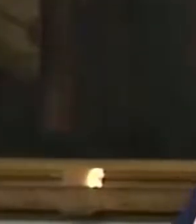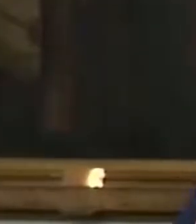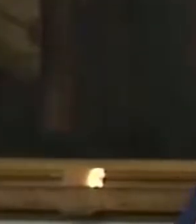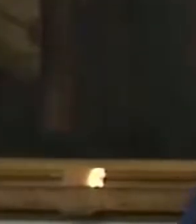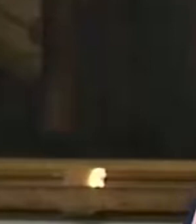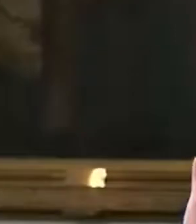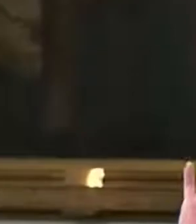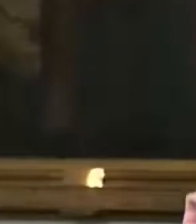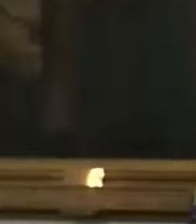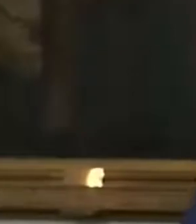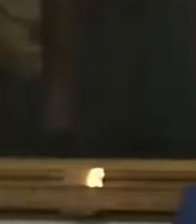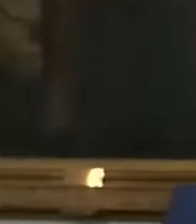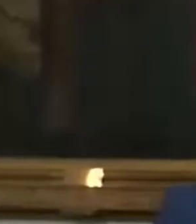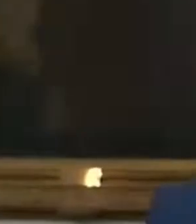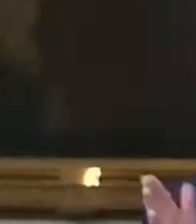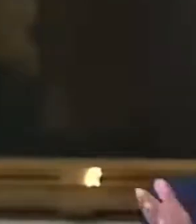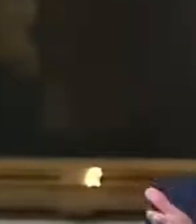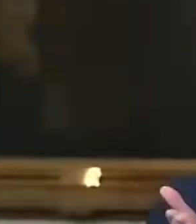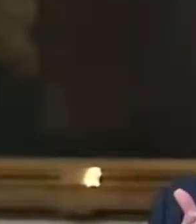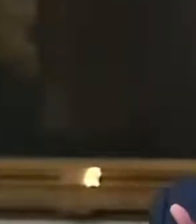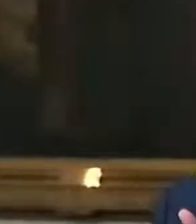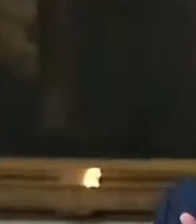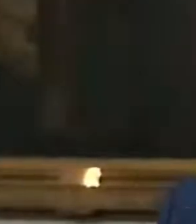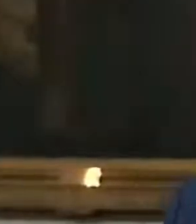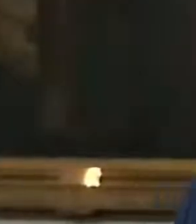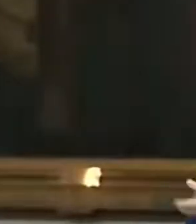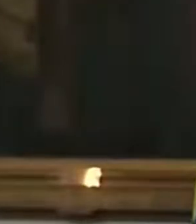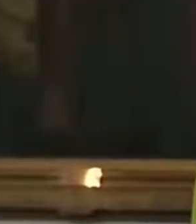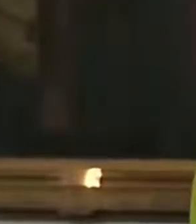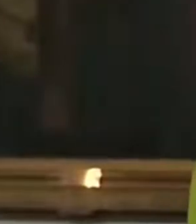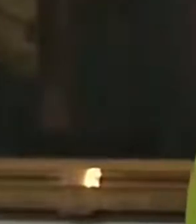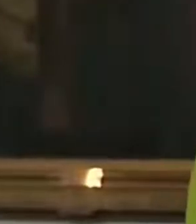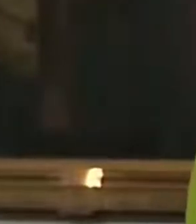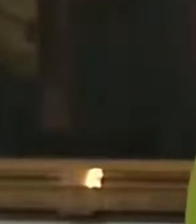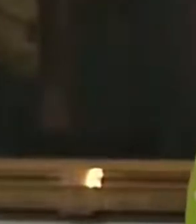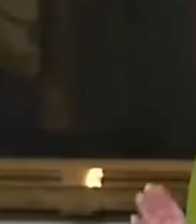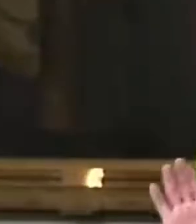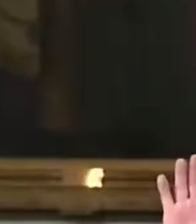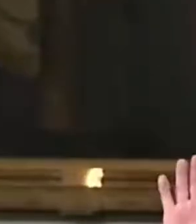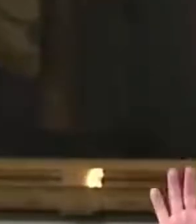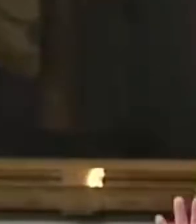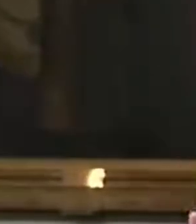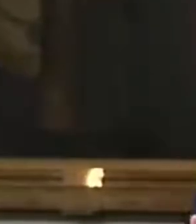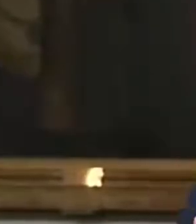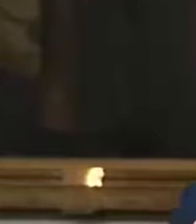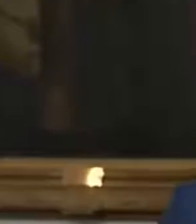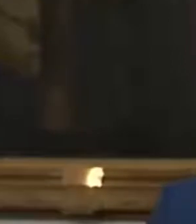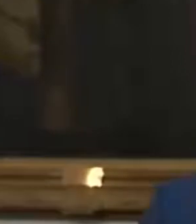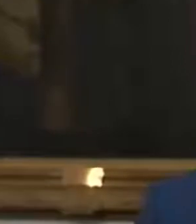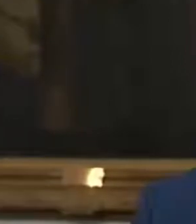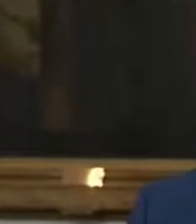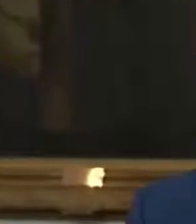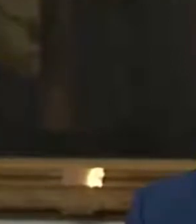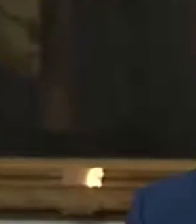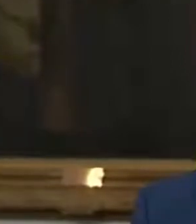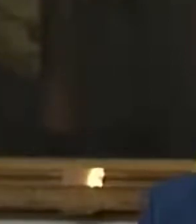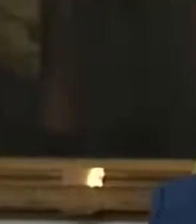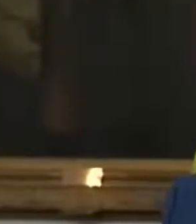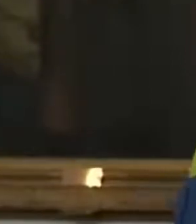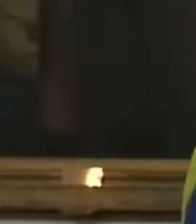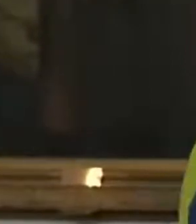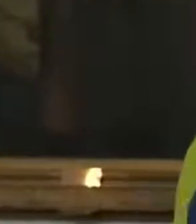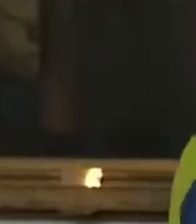Hopkins. Over the past several weeks, we have been consulting with leading experts